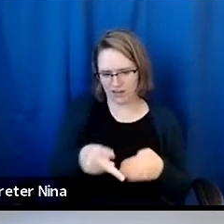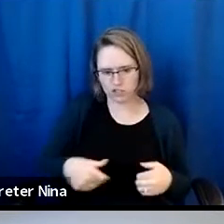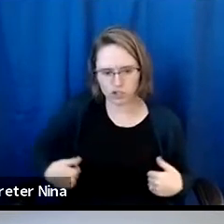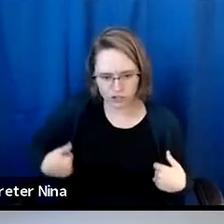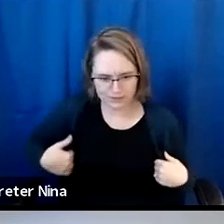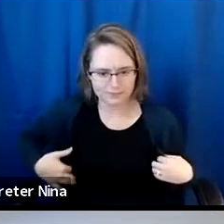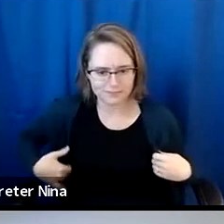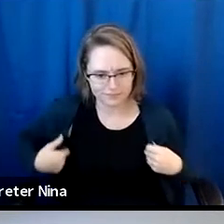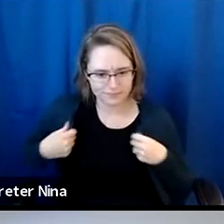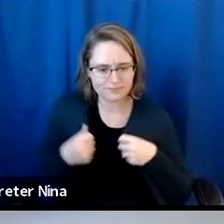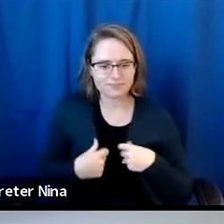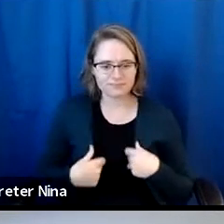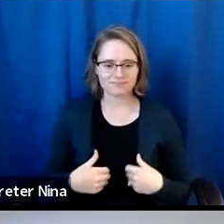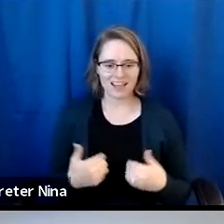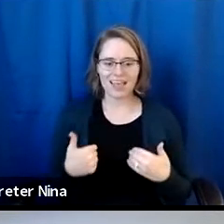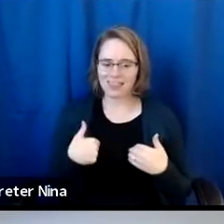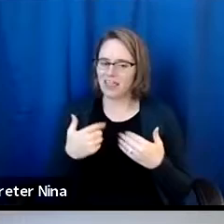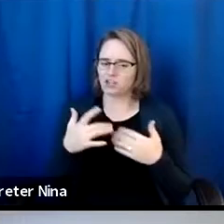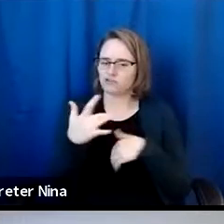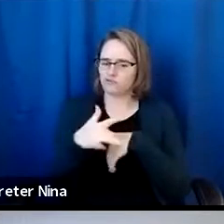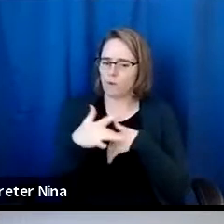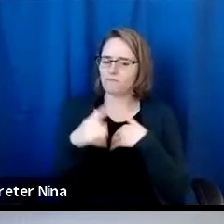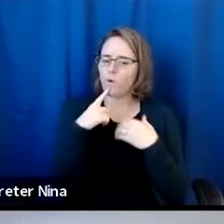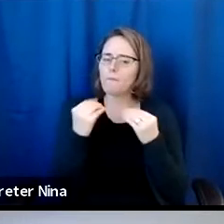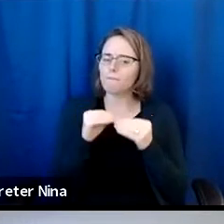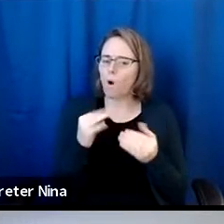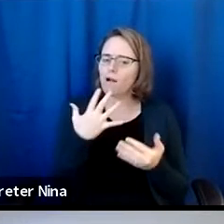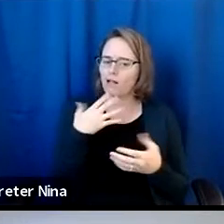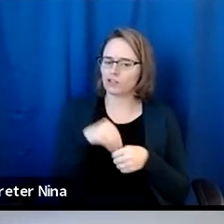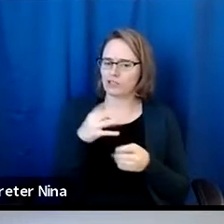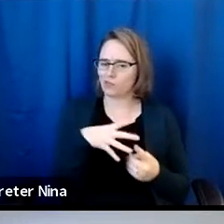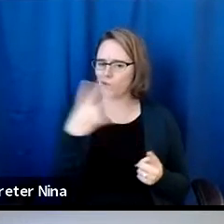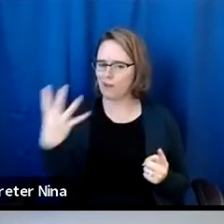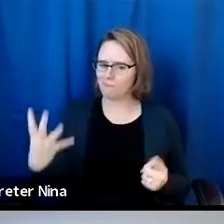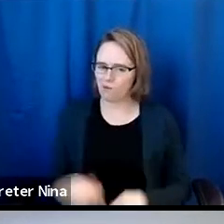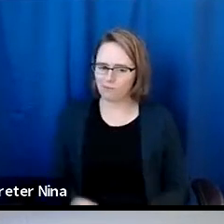there's room for more colors in the rainbow as well.